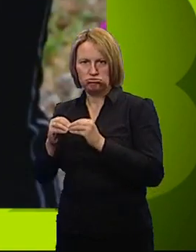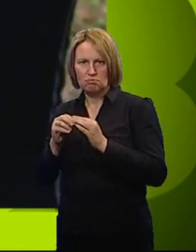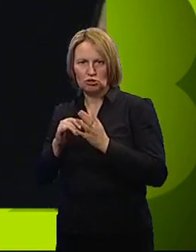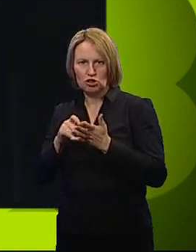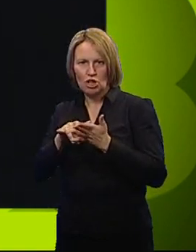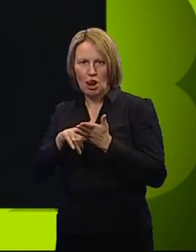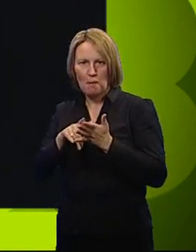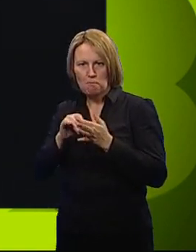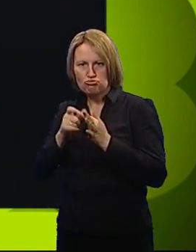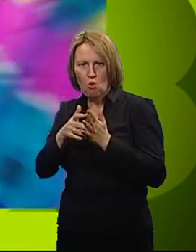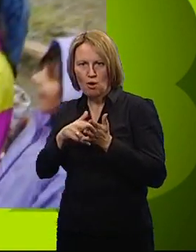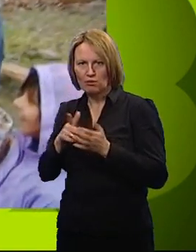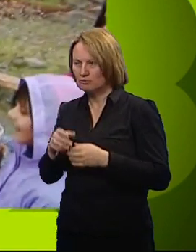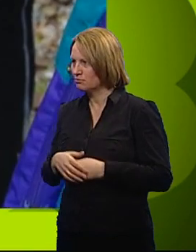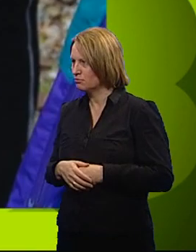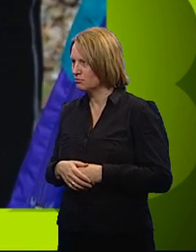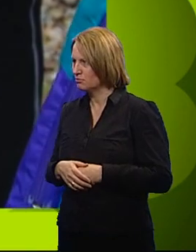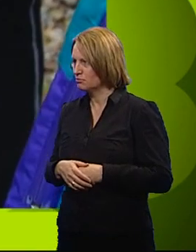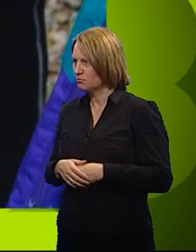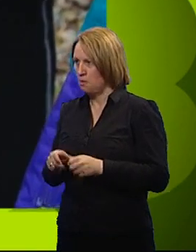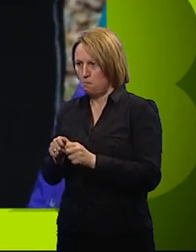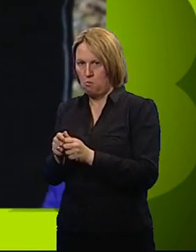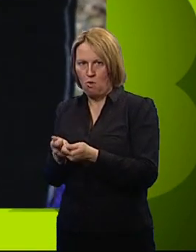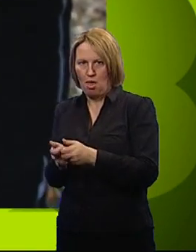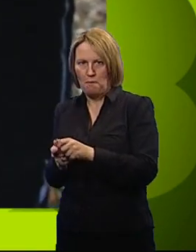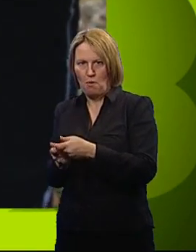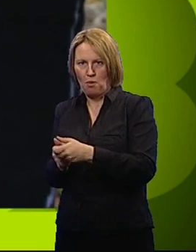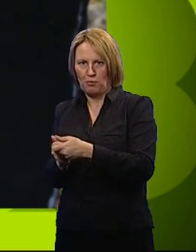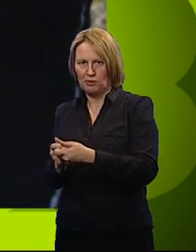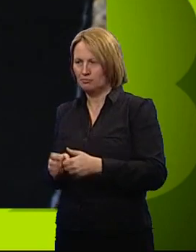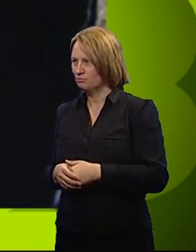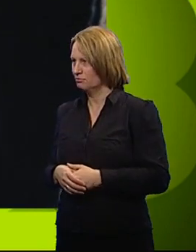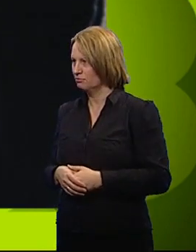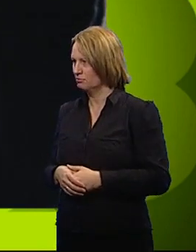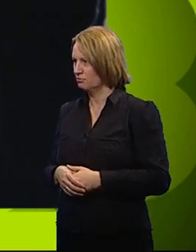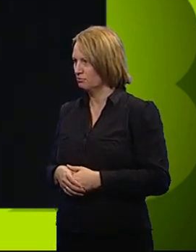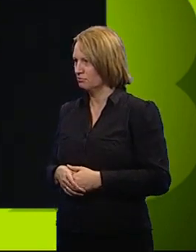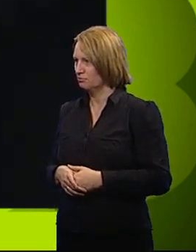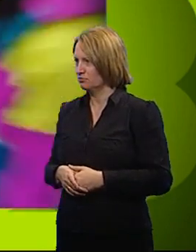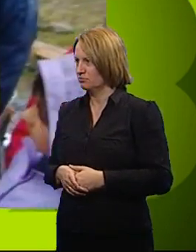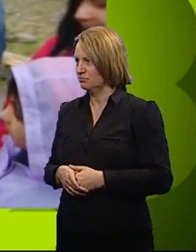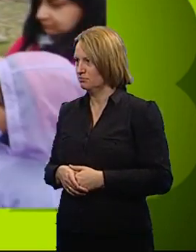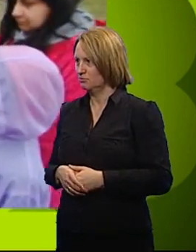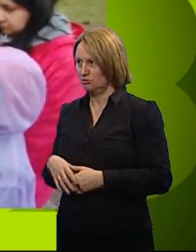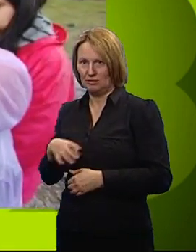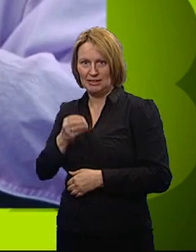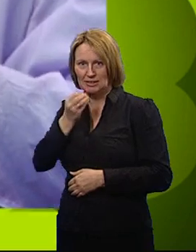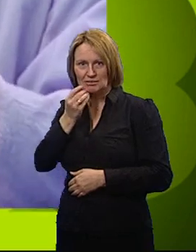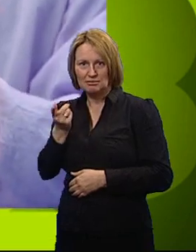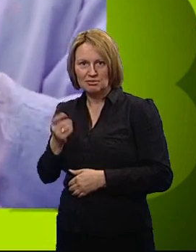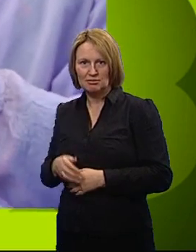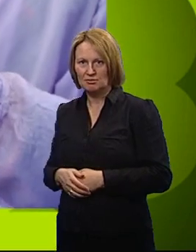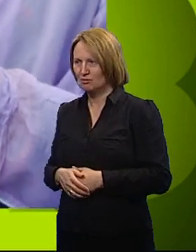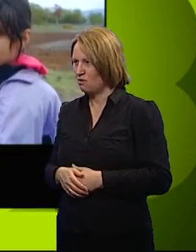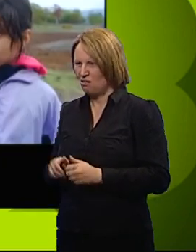prawn. No. Take it apart and then gently just pull. There you go, there's a lovely prawn ready to eat. I've